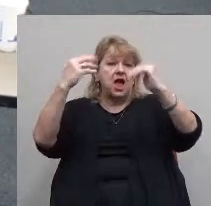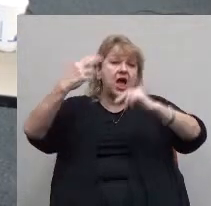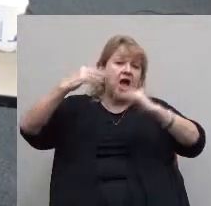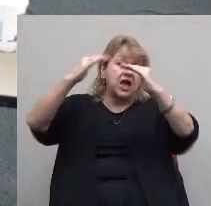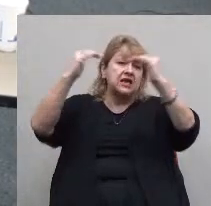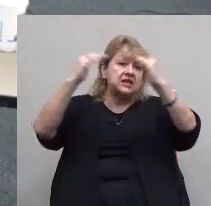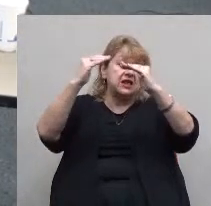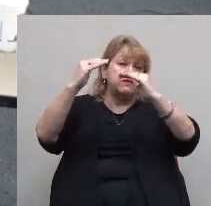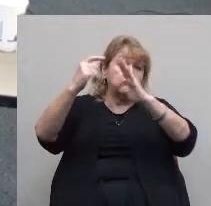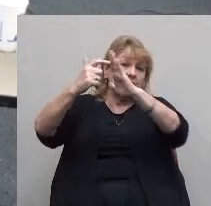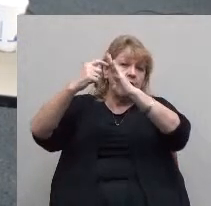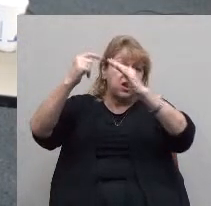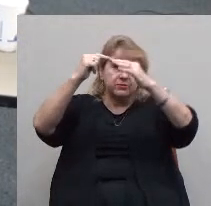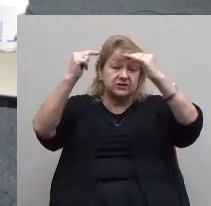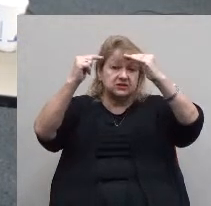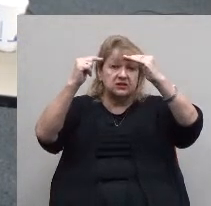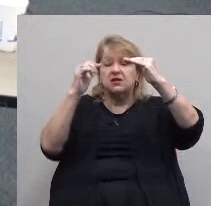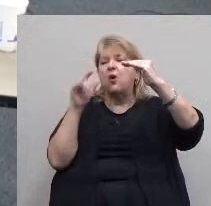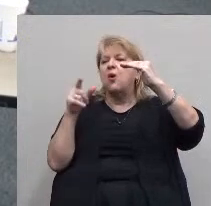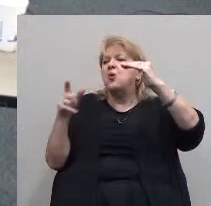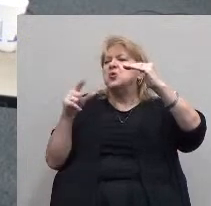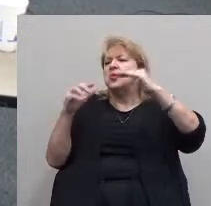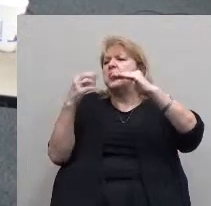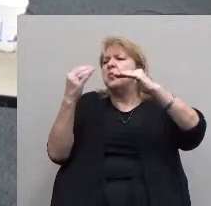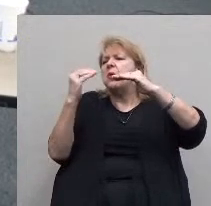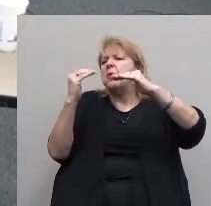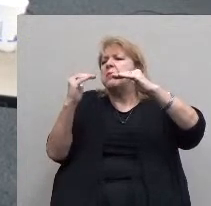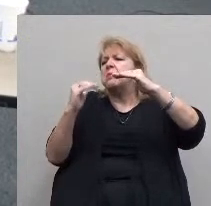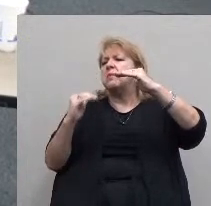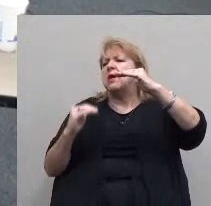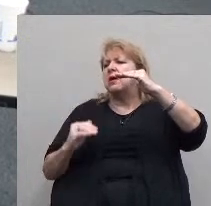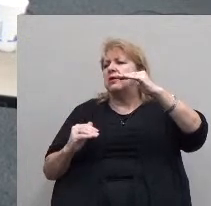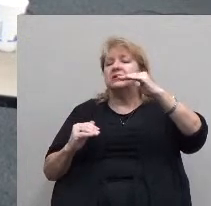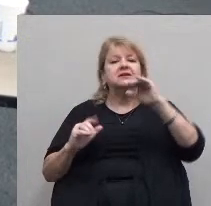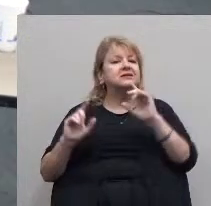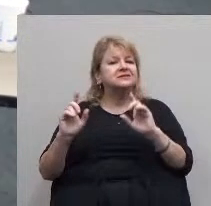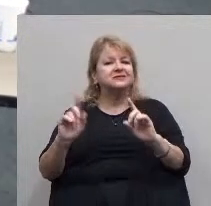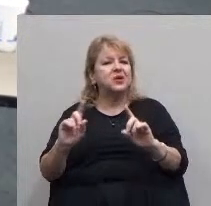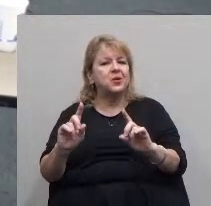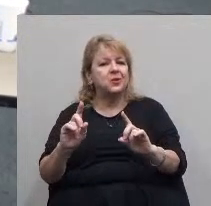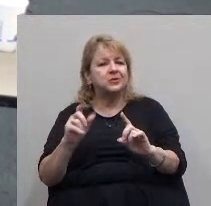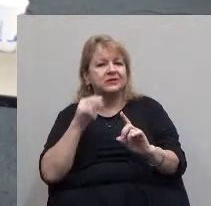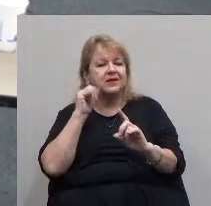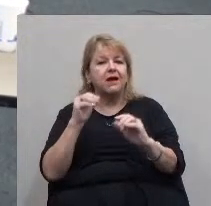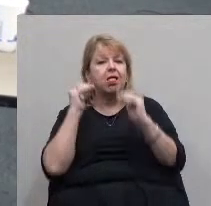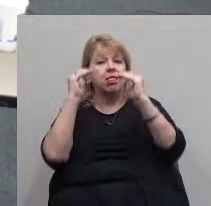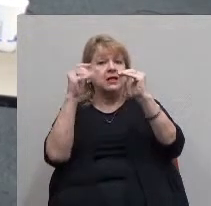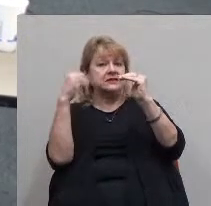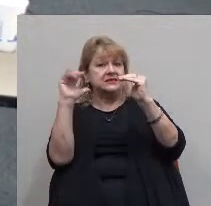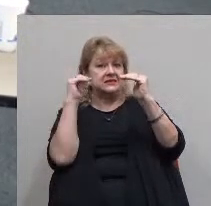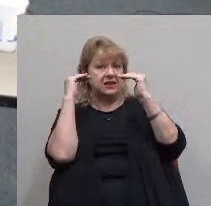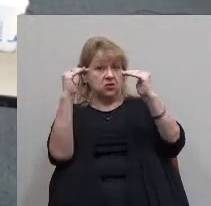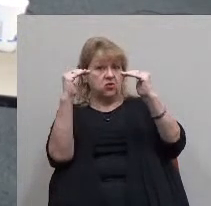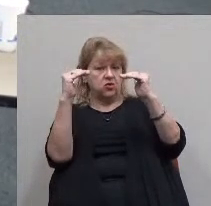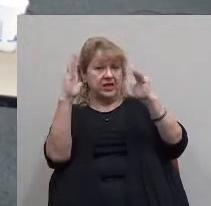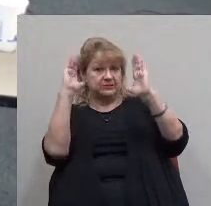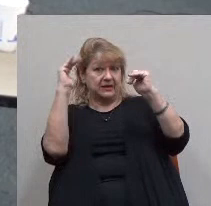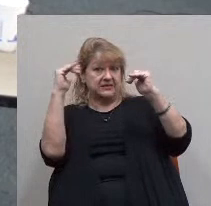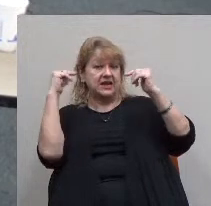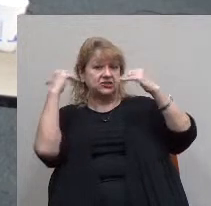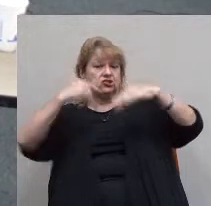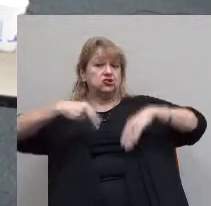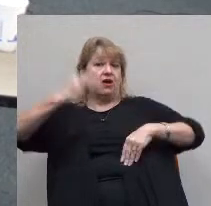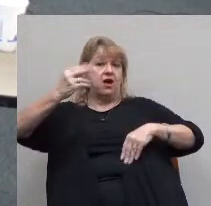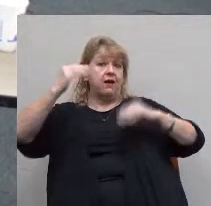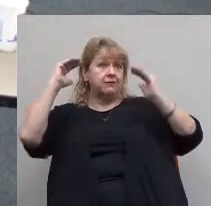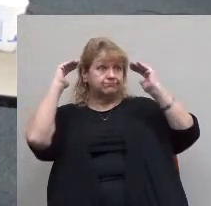a crisis in front of us that we need to address. So your point about a sunset or something like that, I mean, that is always something we